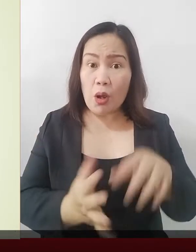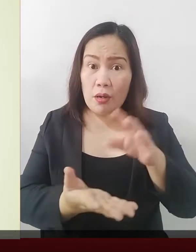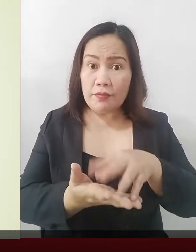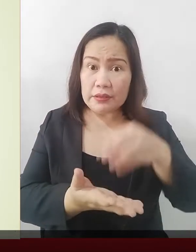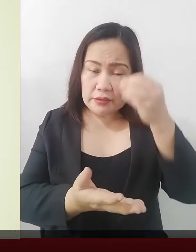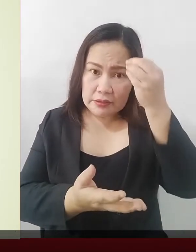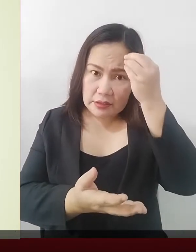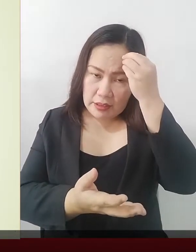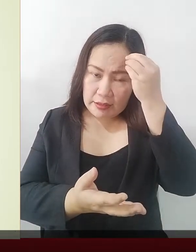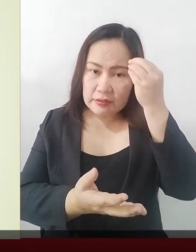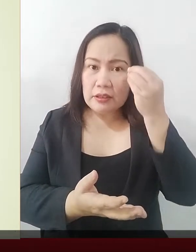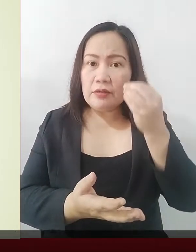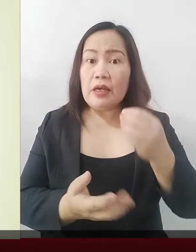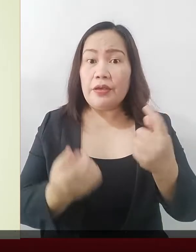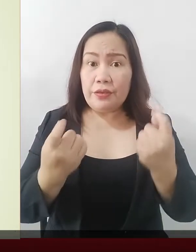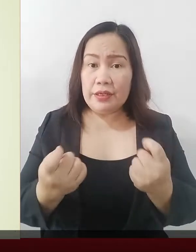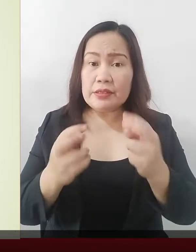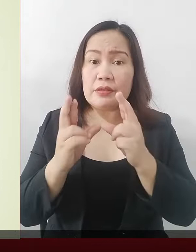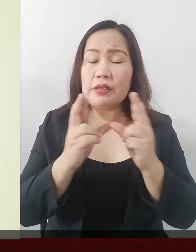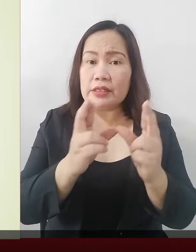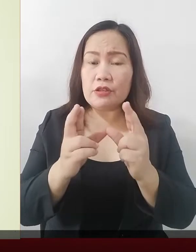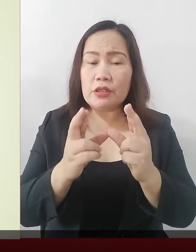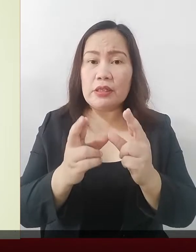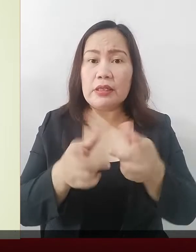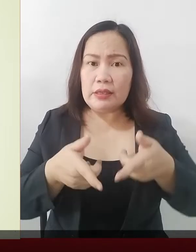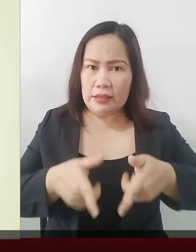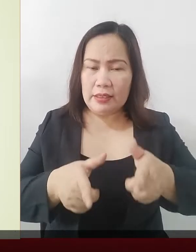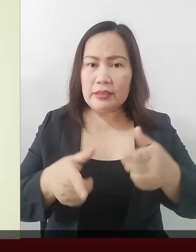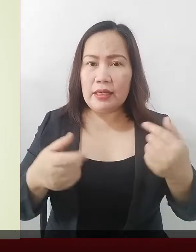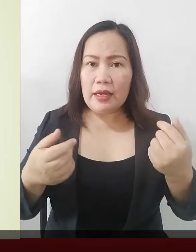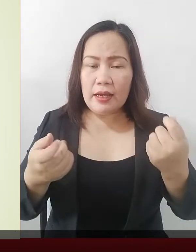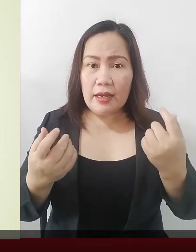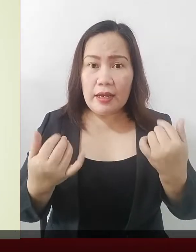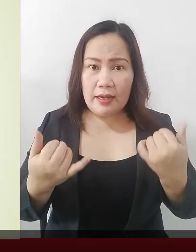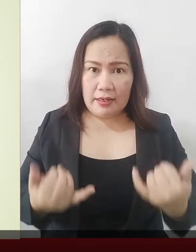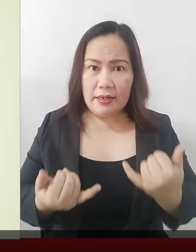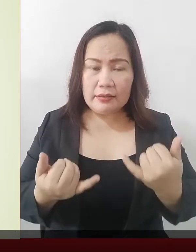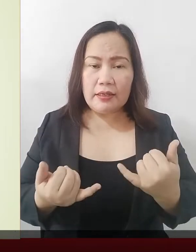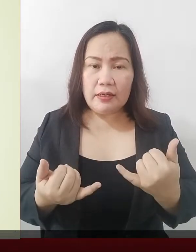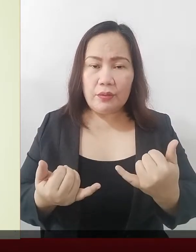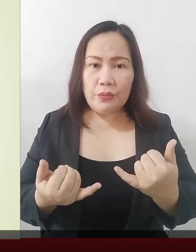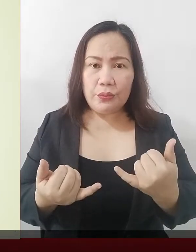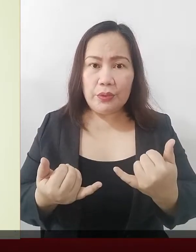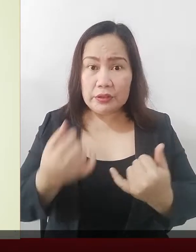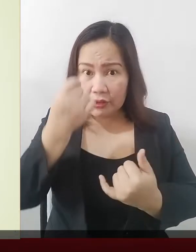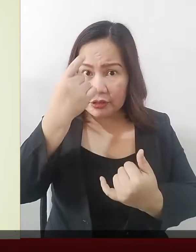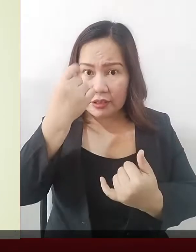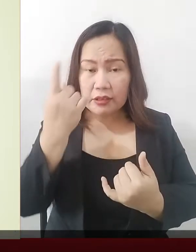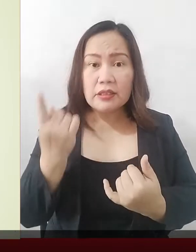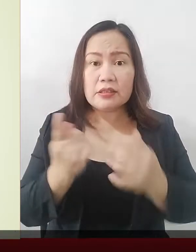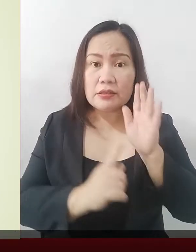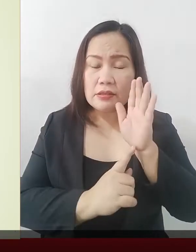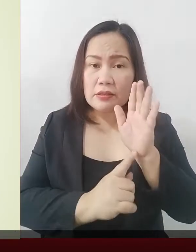a clearer understanding of this kind of relation, let us consider this illustrative example.